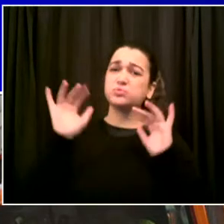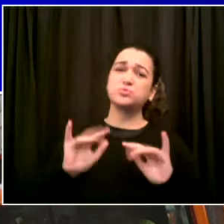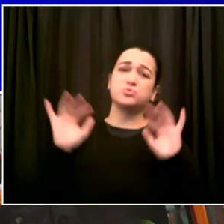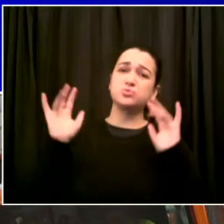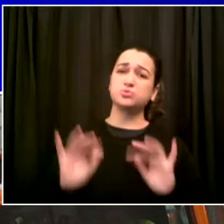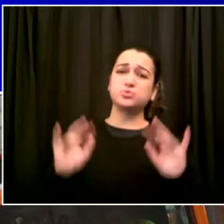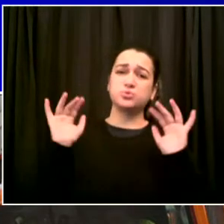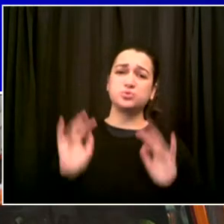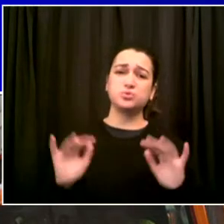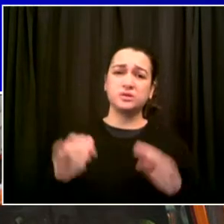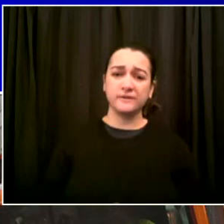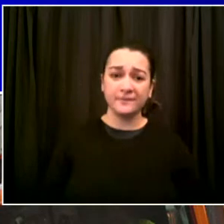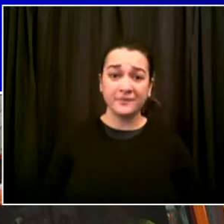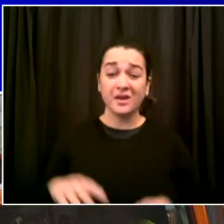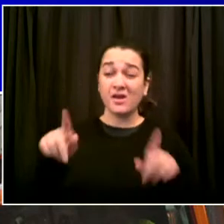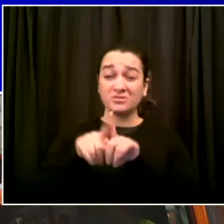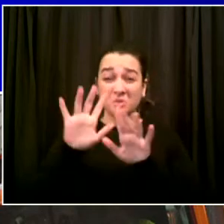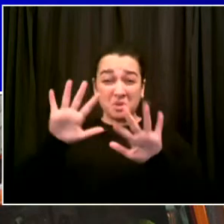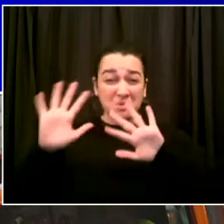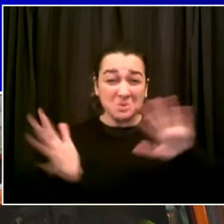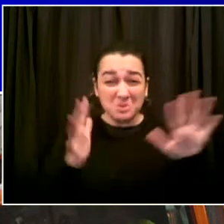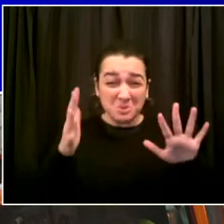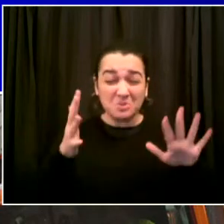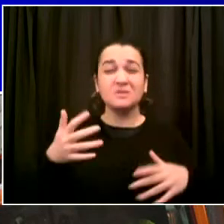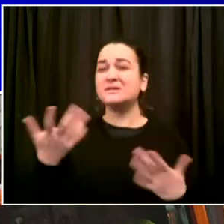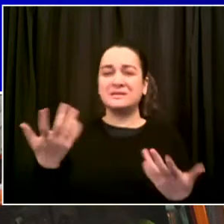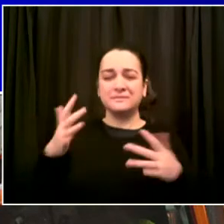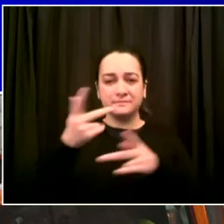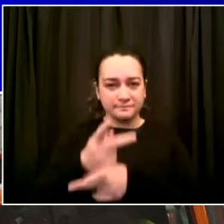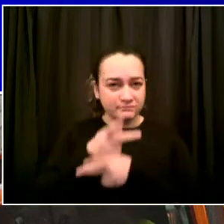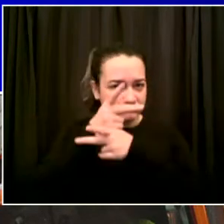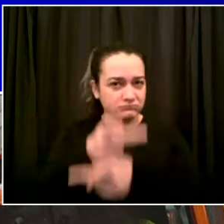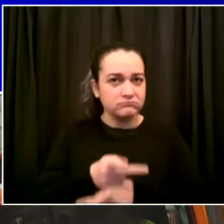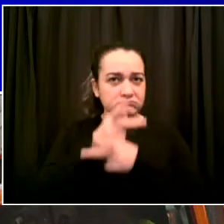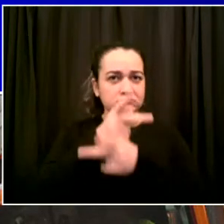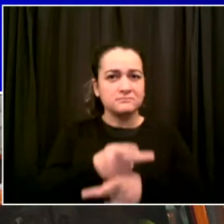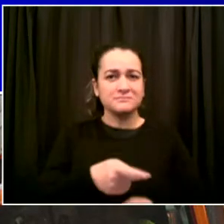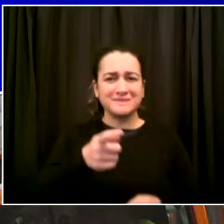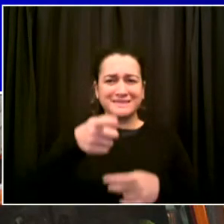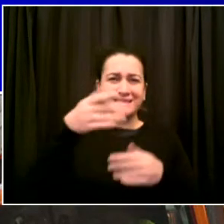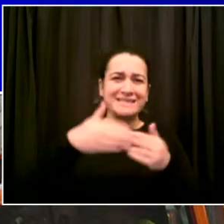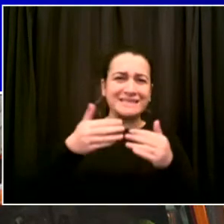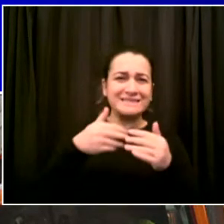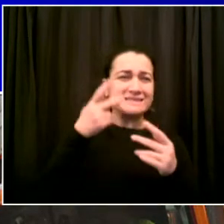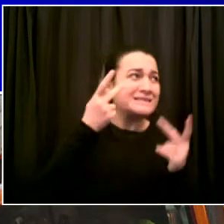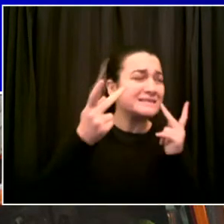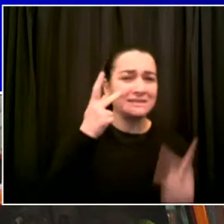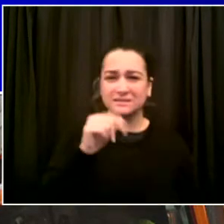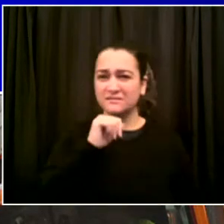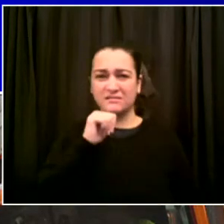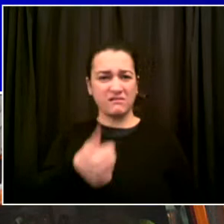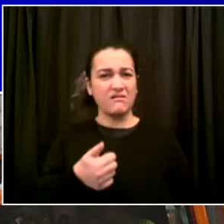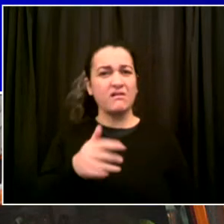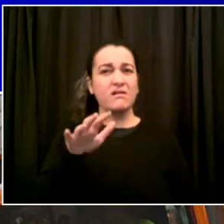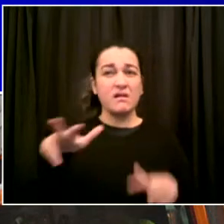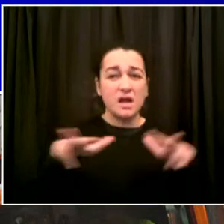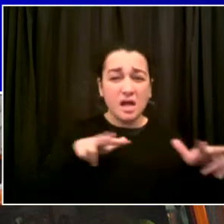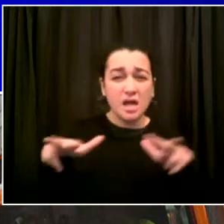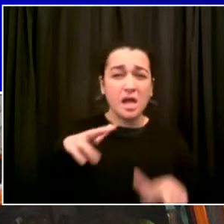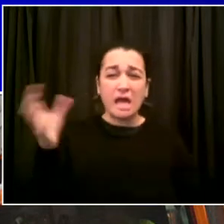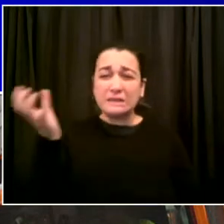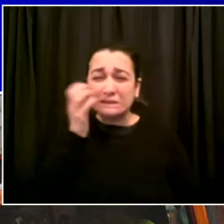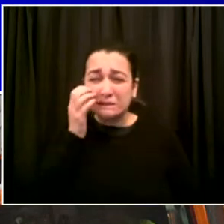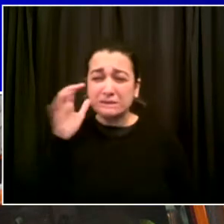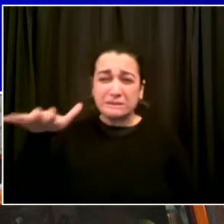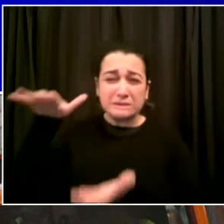more. So this is the real thing. We expect some moderate coastal flooding. We're watching that situation carefully as well. But the